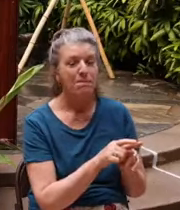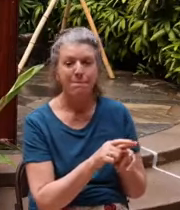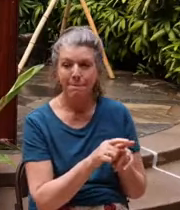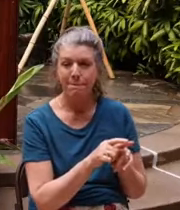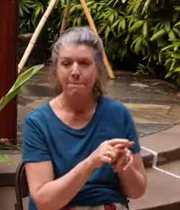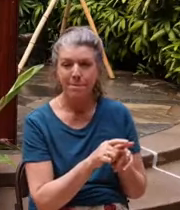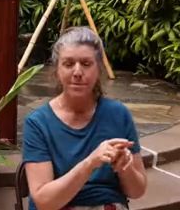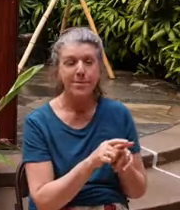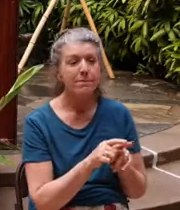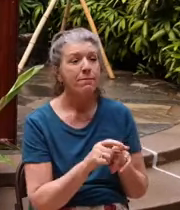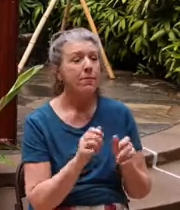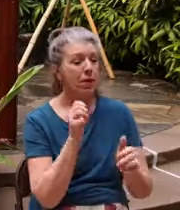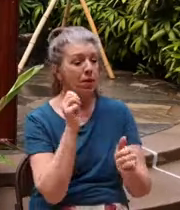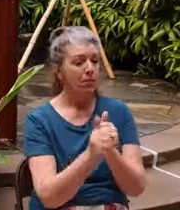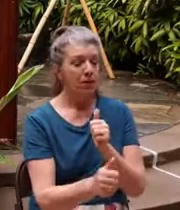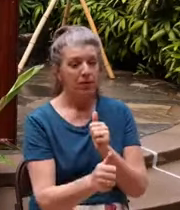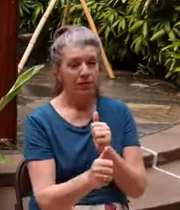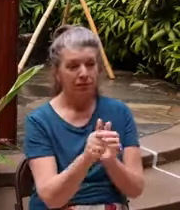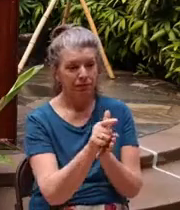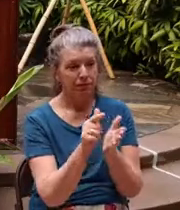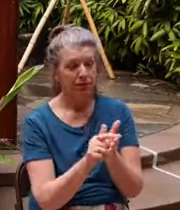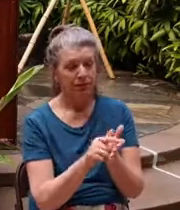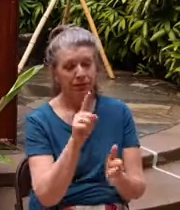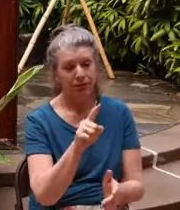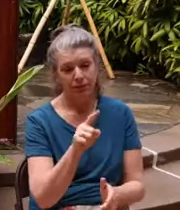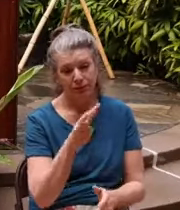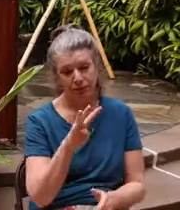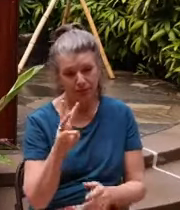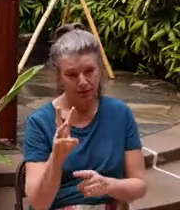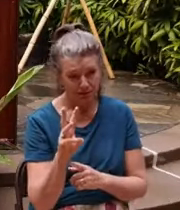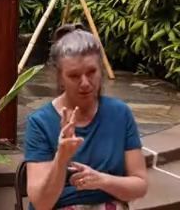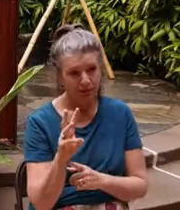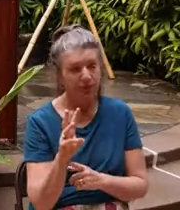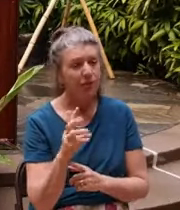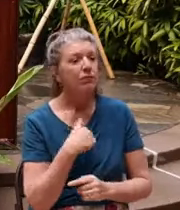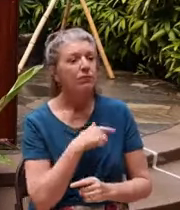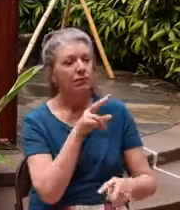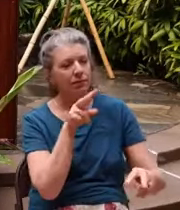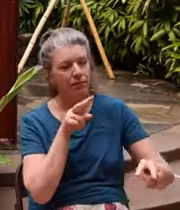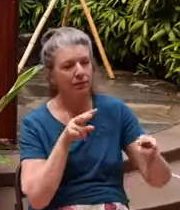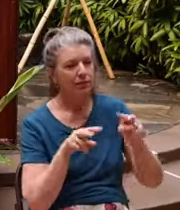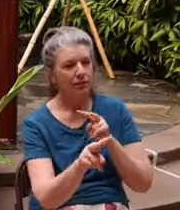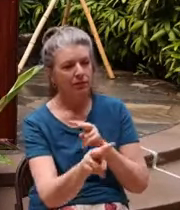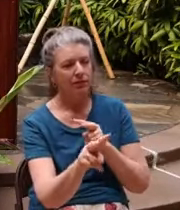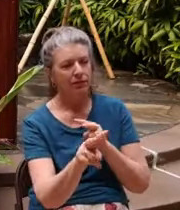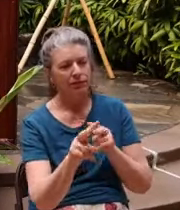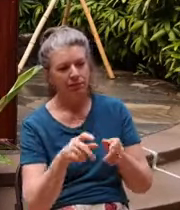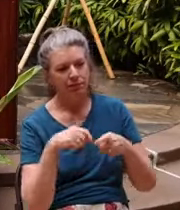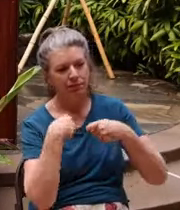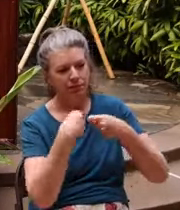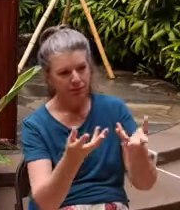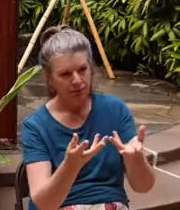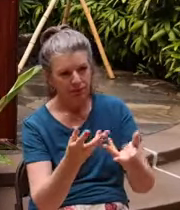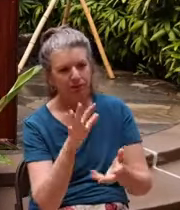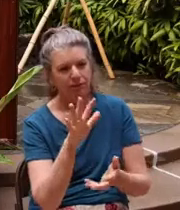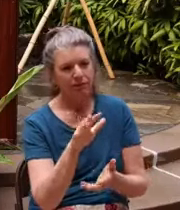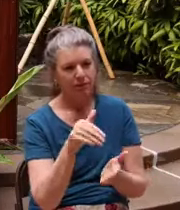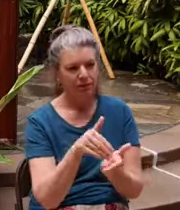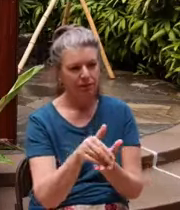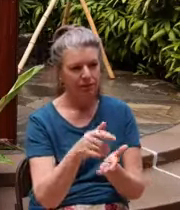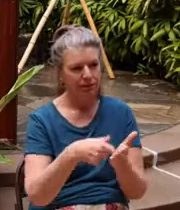Further, with the passage of Ordinance 1146, we anticipate issuing roughly $5 million in tax